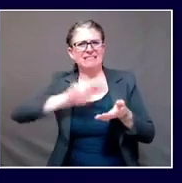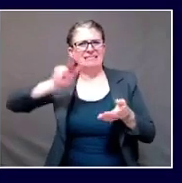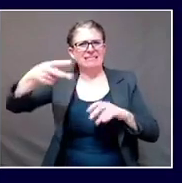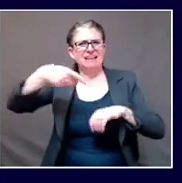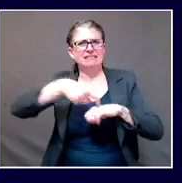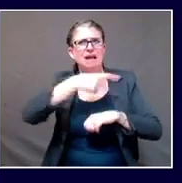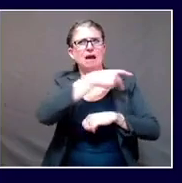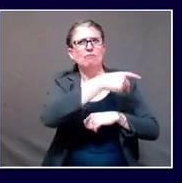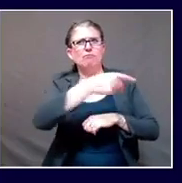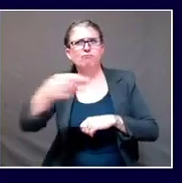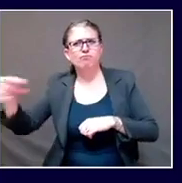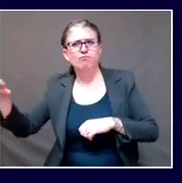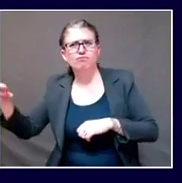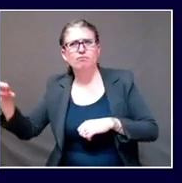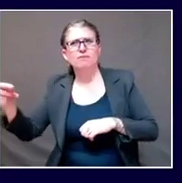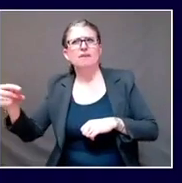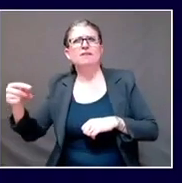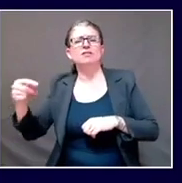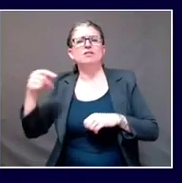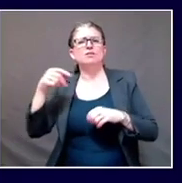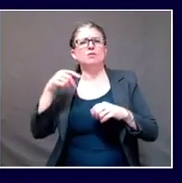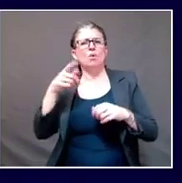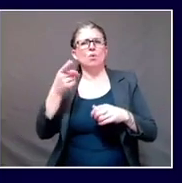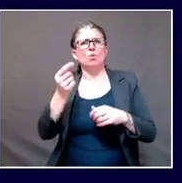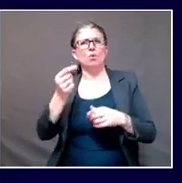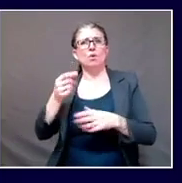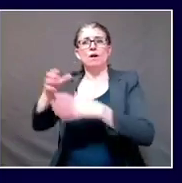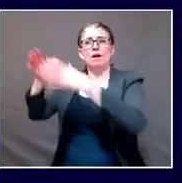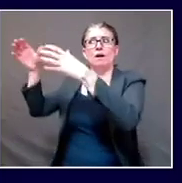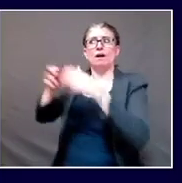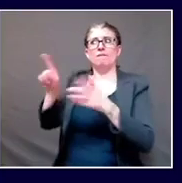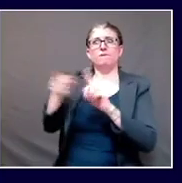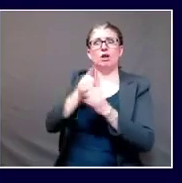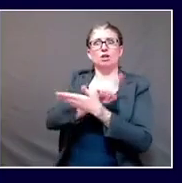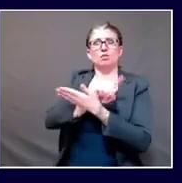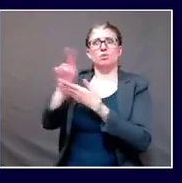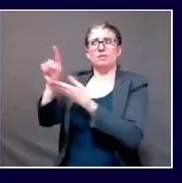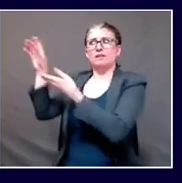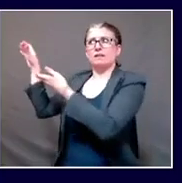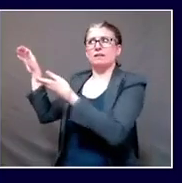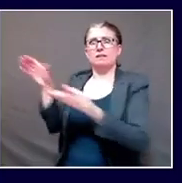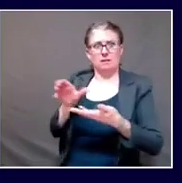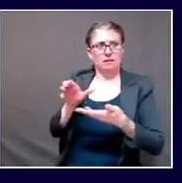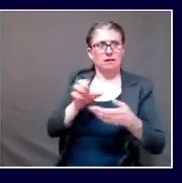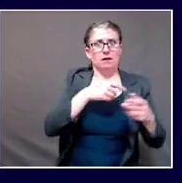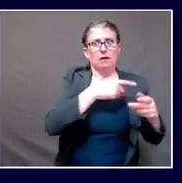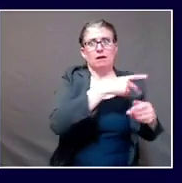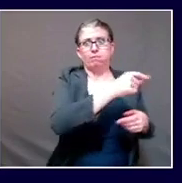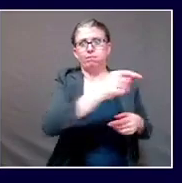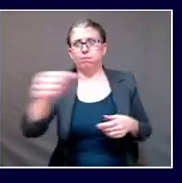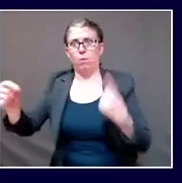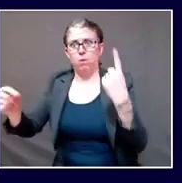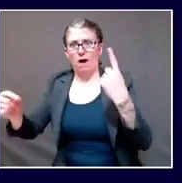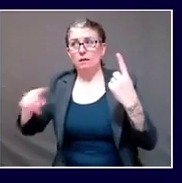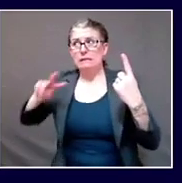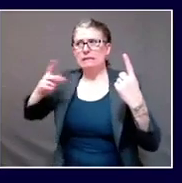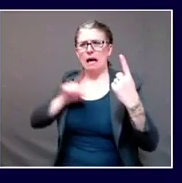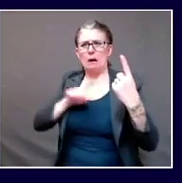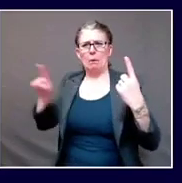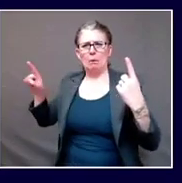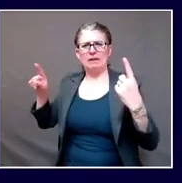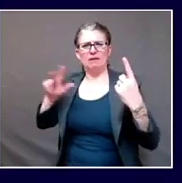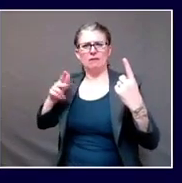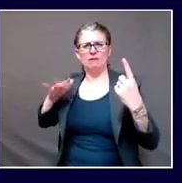that when doses are allocated, for example, the 12,675 from last week or the 37